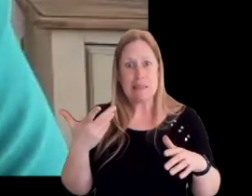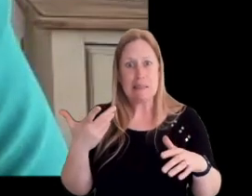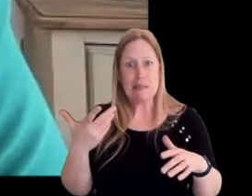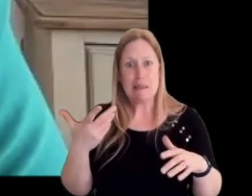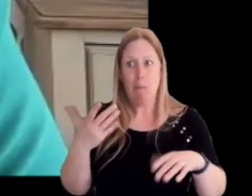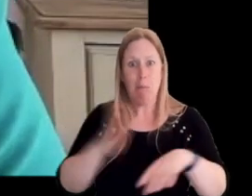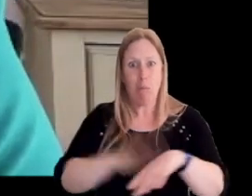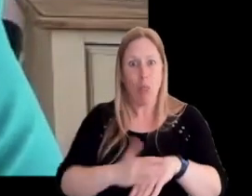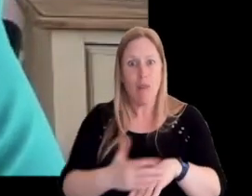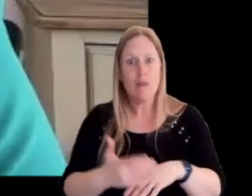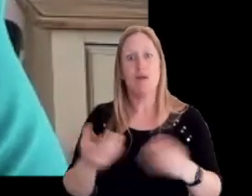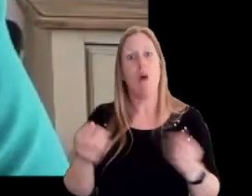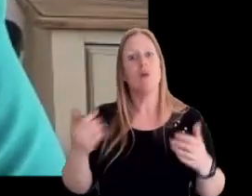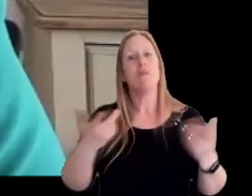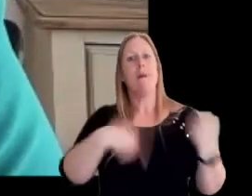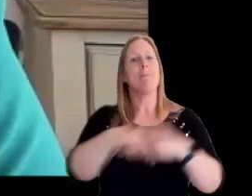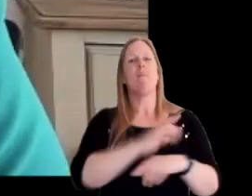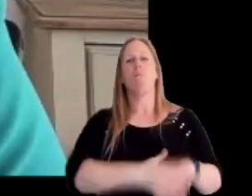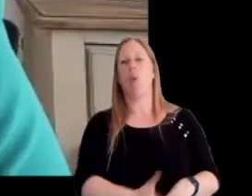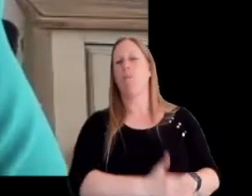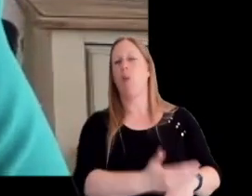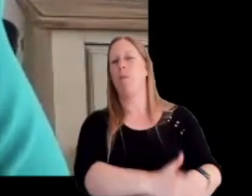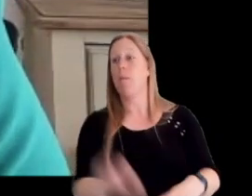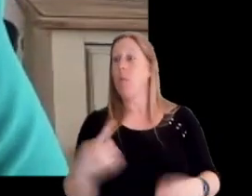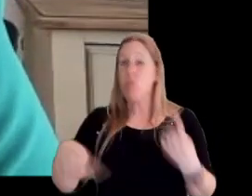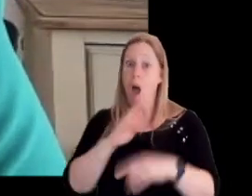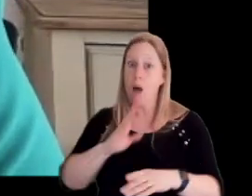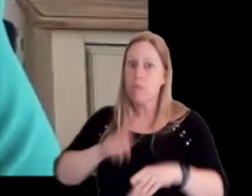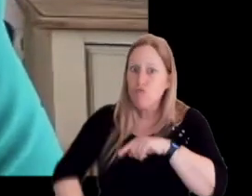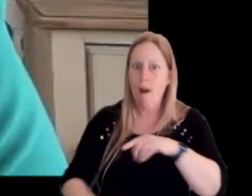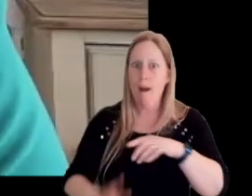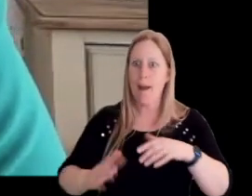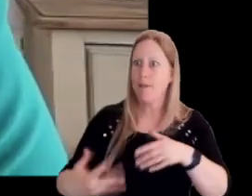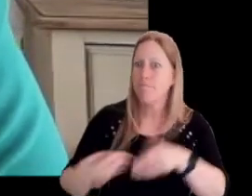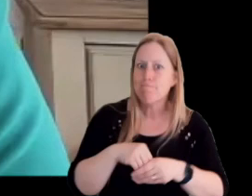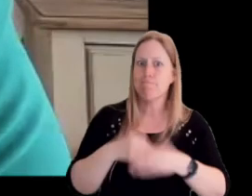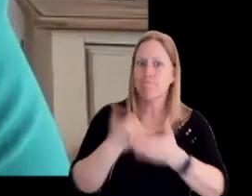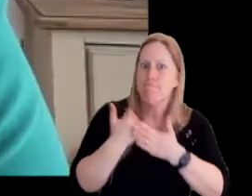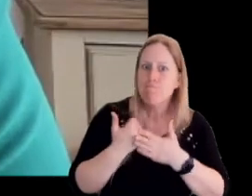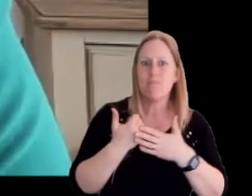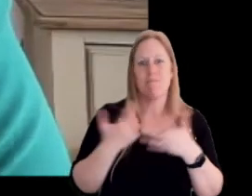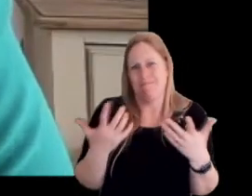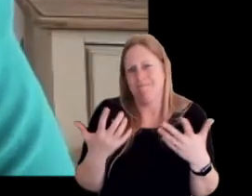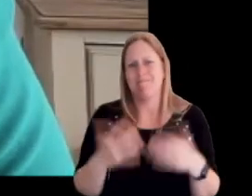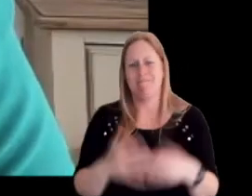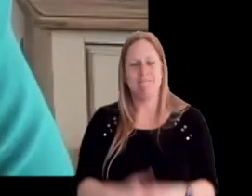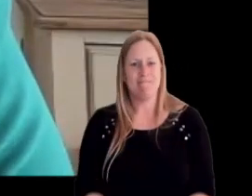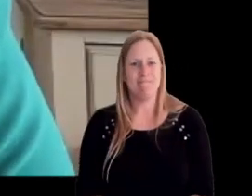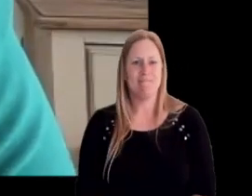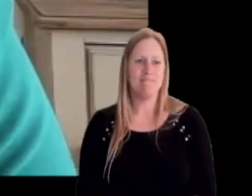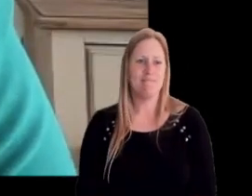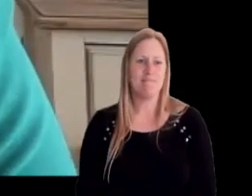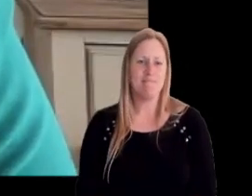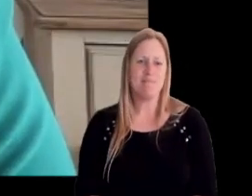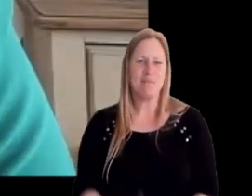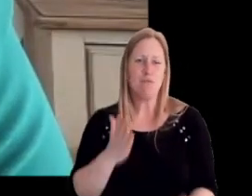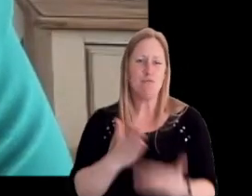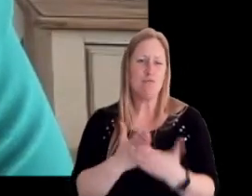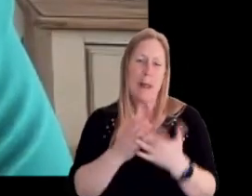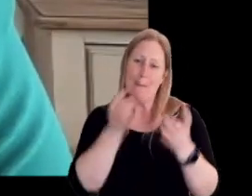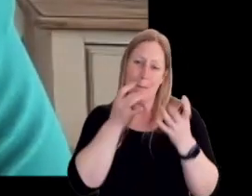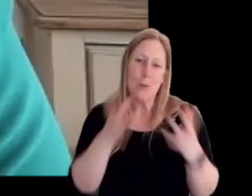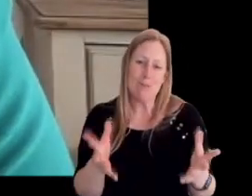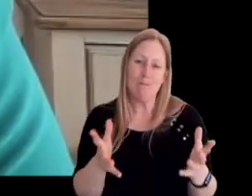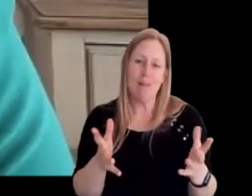you know, there are actually people who are bothered and who are trying, even if they're not personally concerned by something.